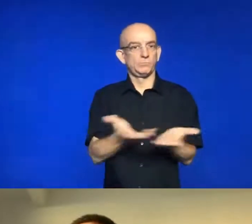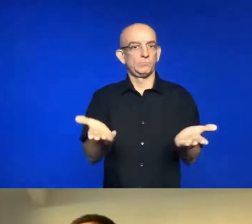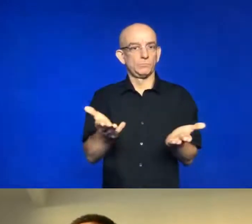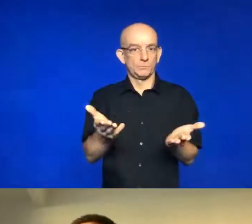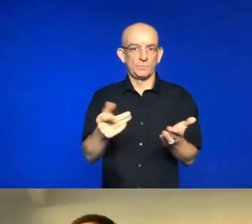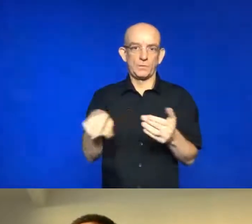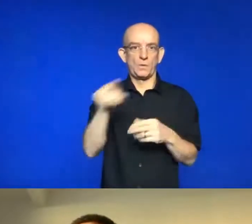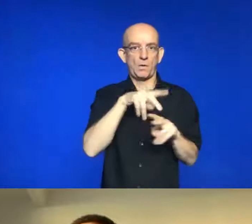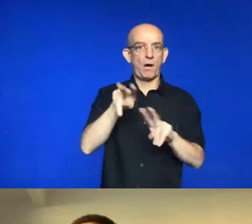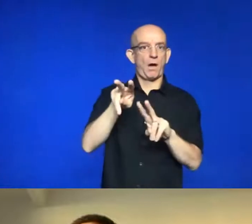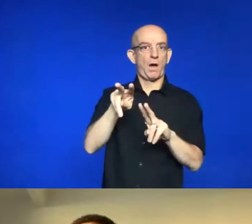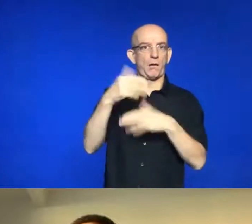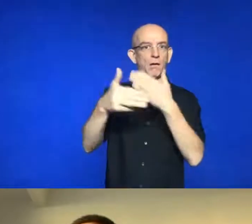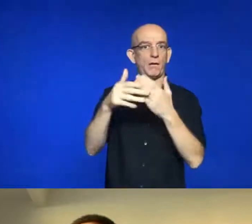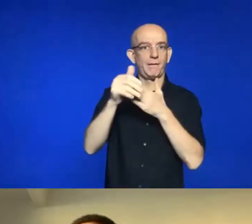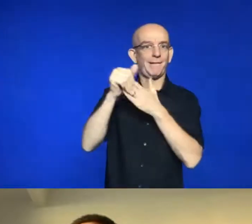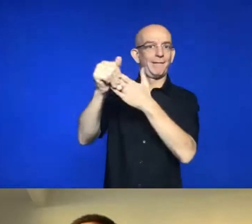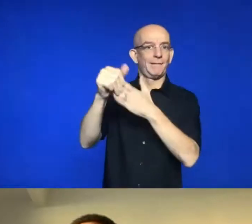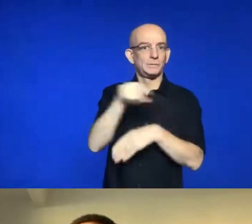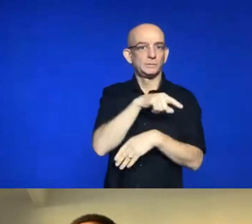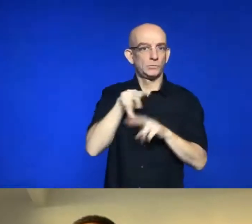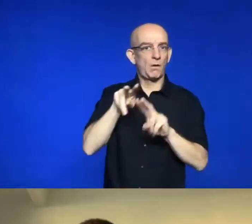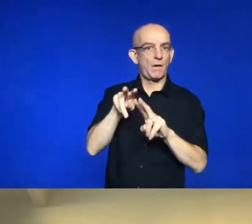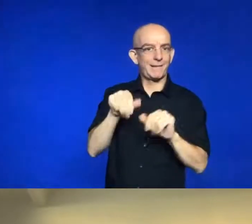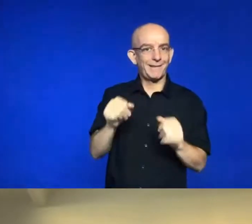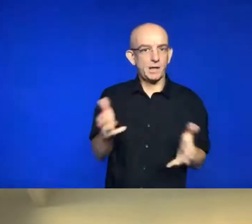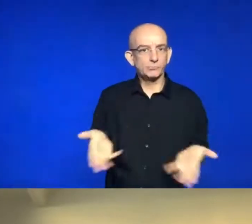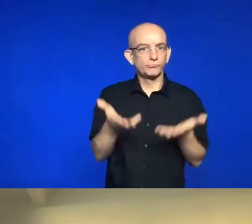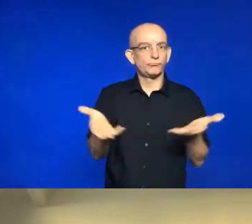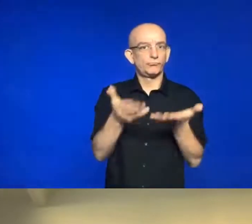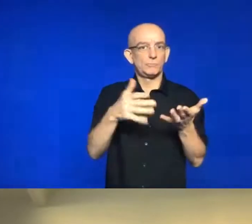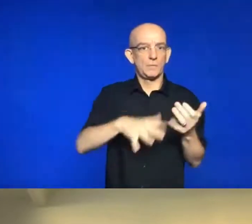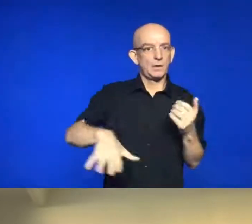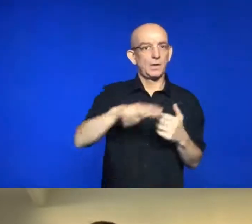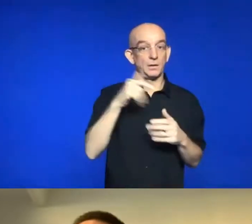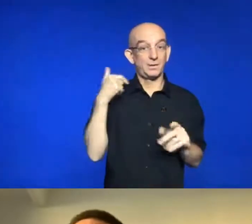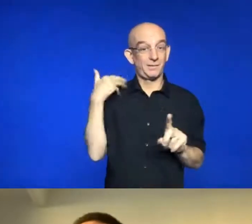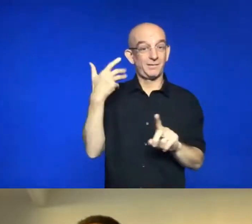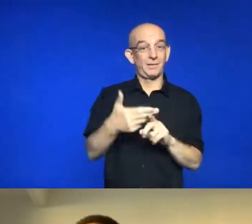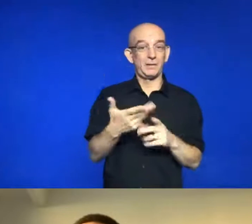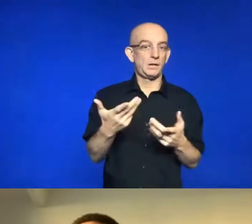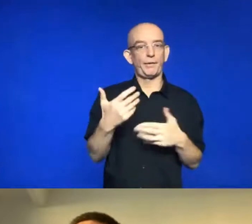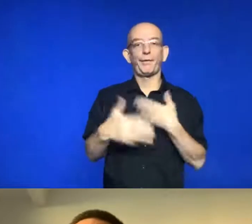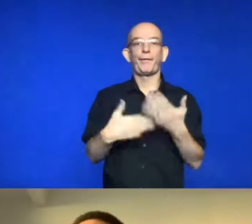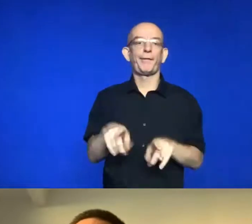levels and that are too often not designed in an inclusive manner and not